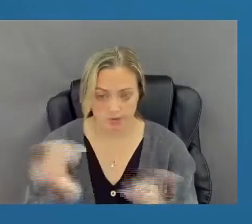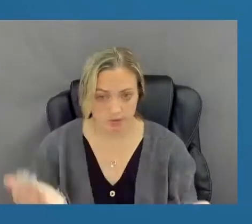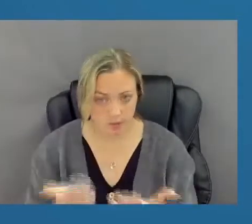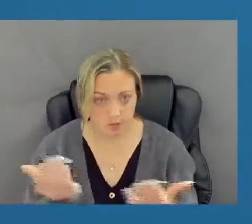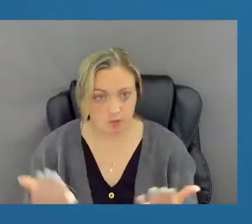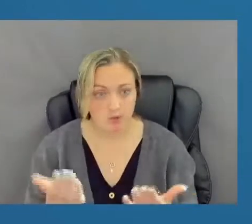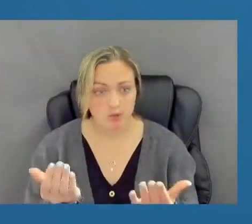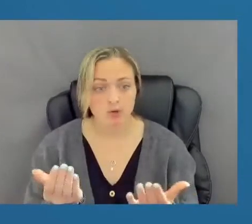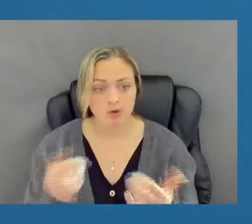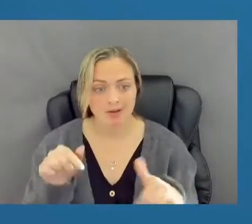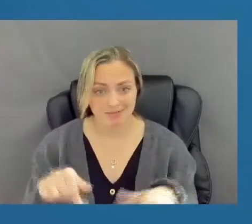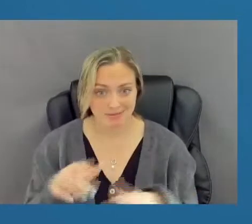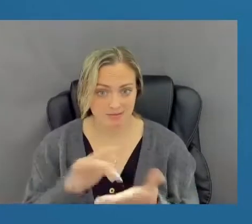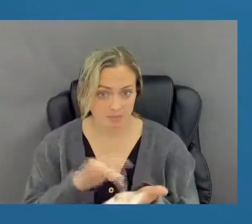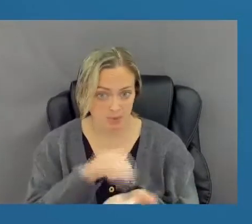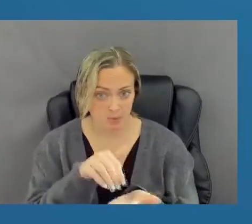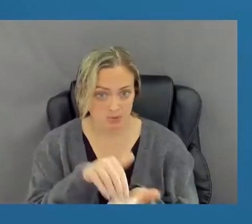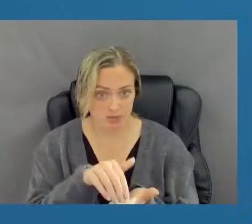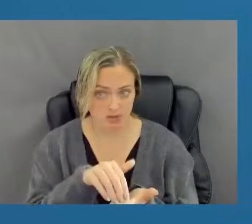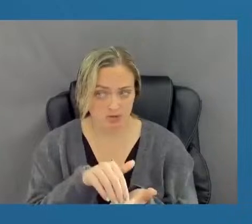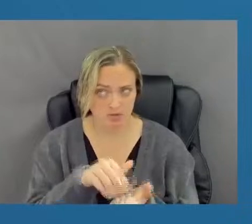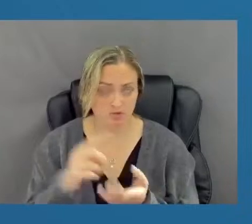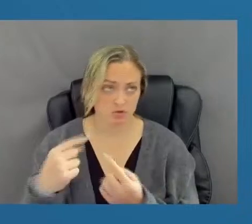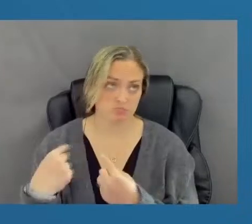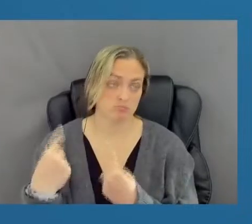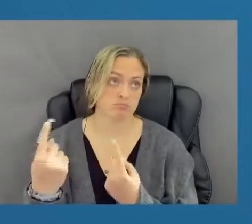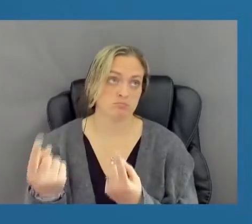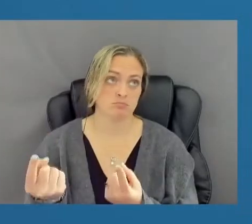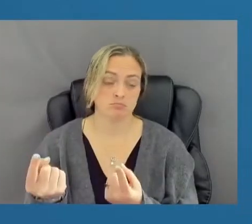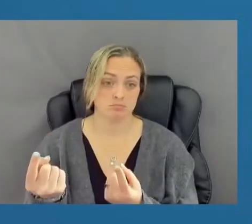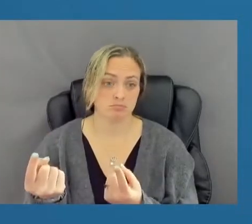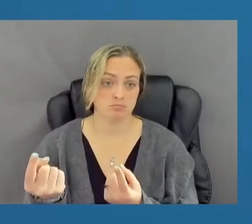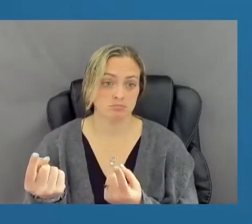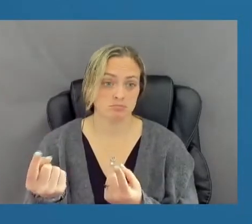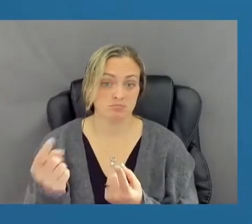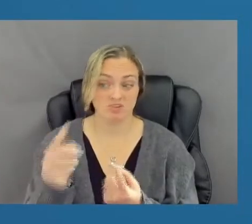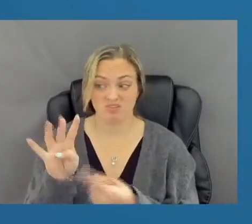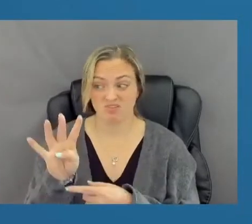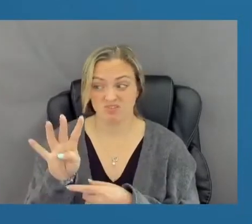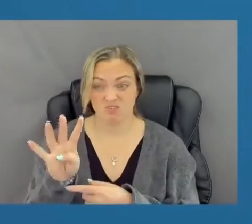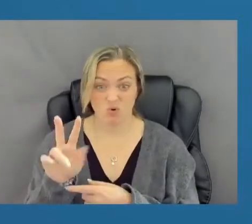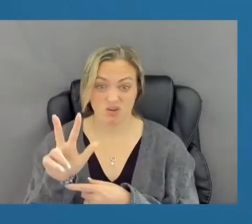Medical Center for the past, I'll beat you, Mr. Moma, 43 years.